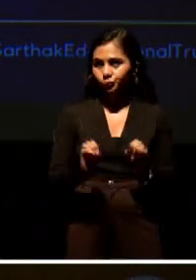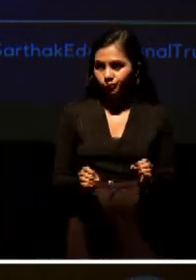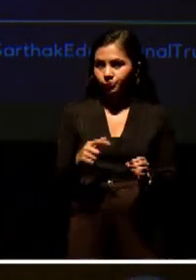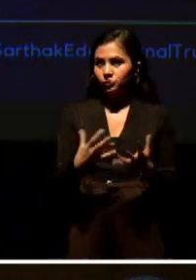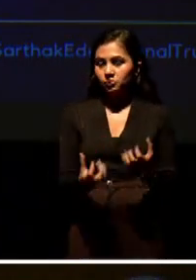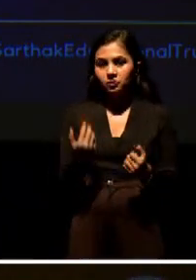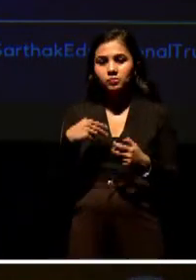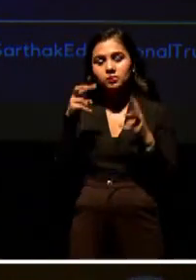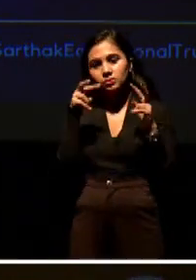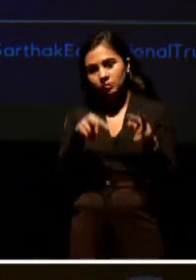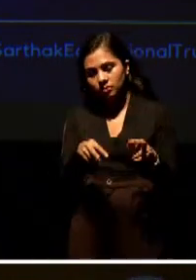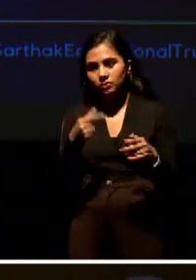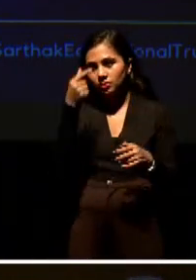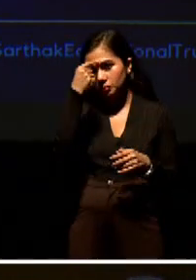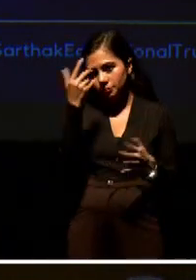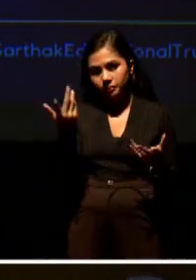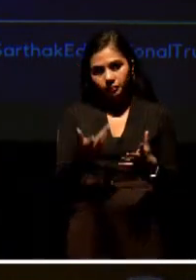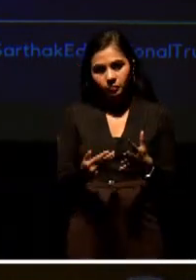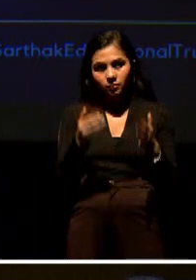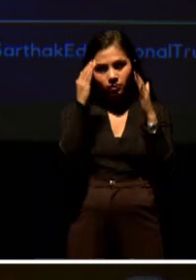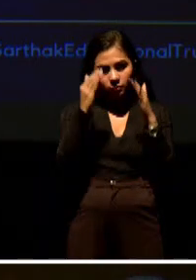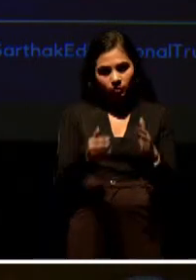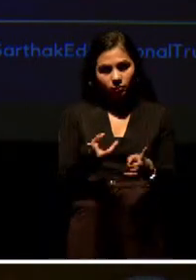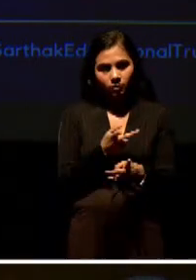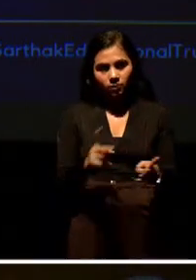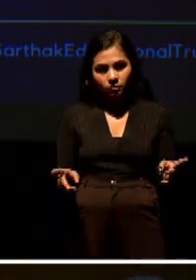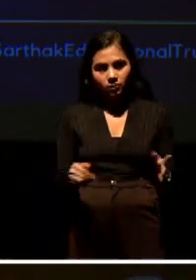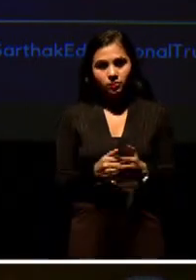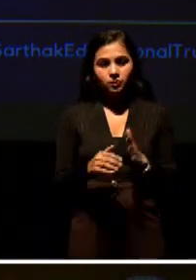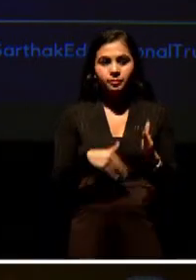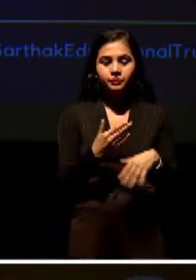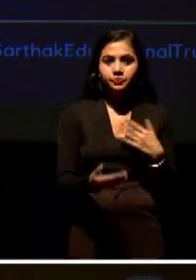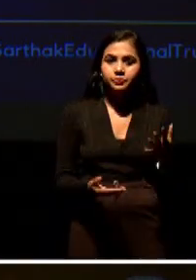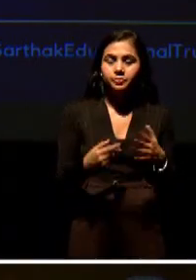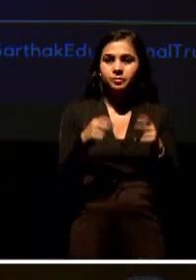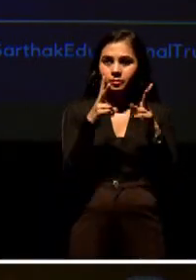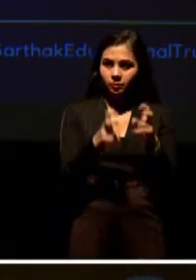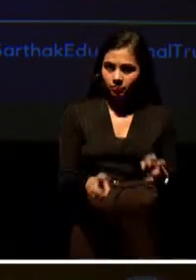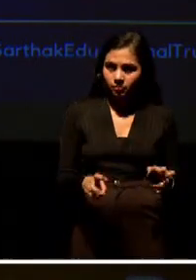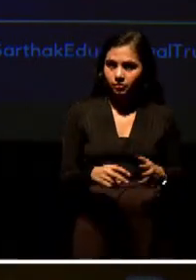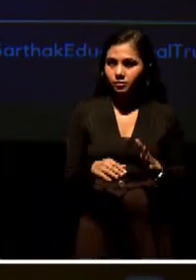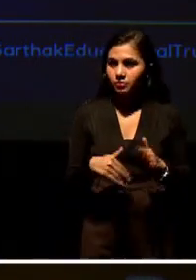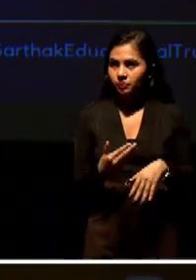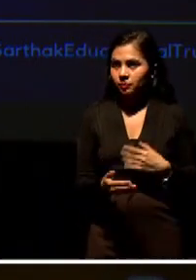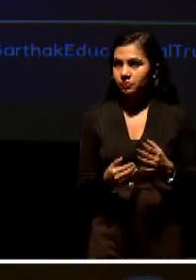look beyond it. What is it that we require? You know, we must realize that our